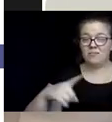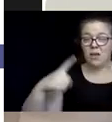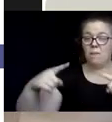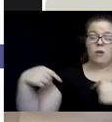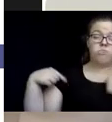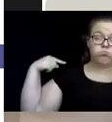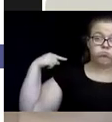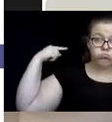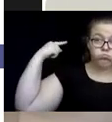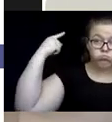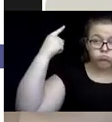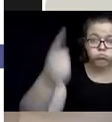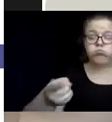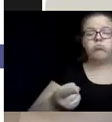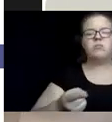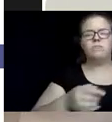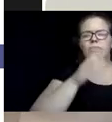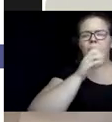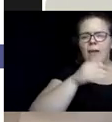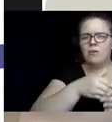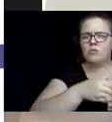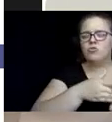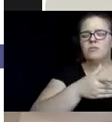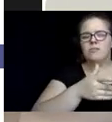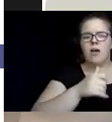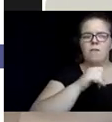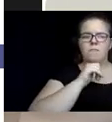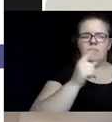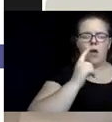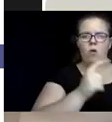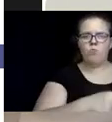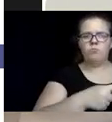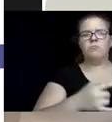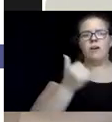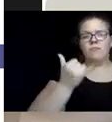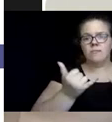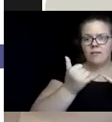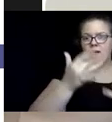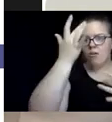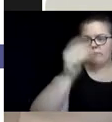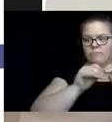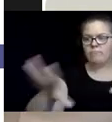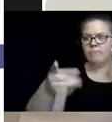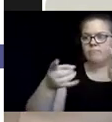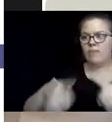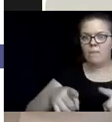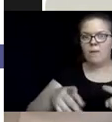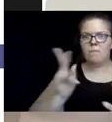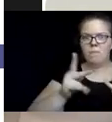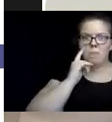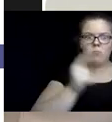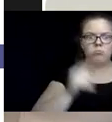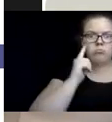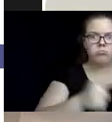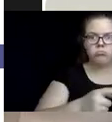Because ageism is so unexamined, the pandemic is bringing it to many people's attention for the very first time. It's